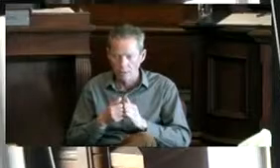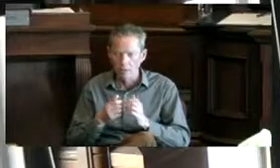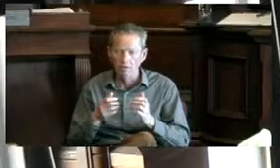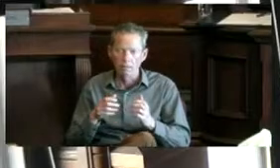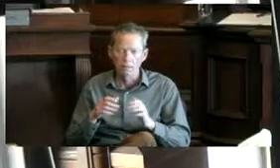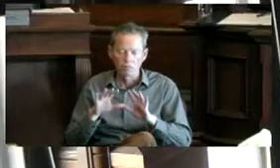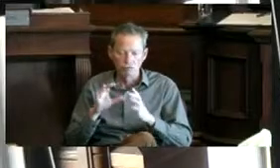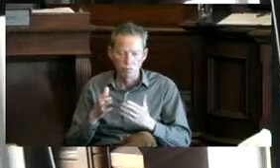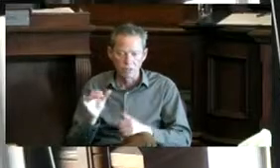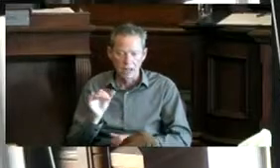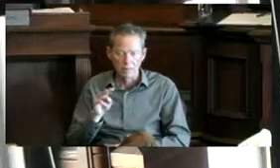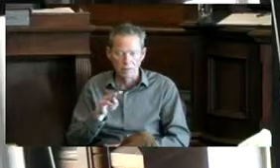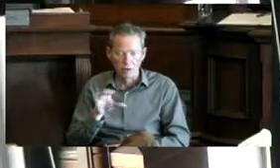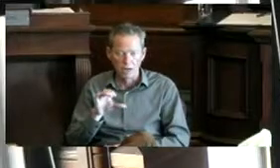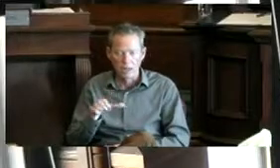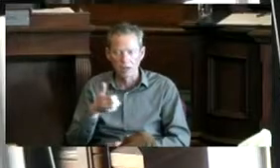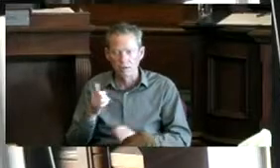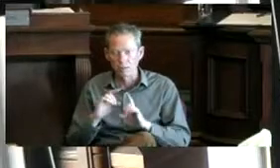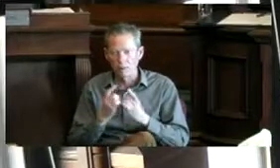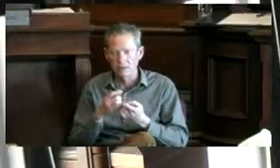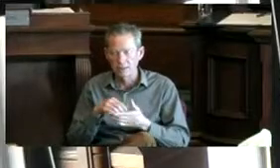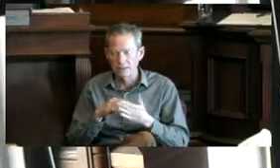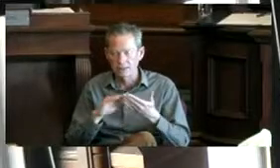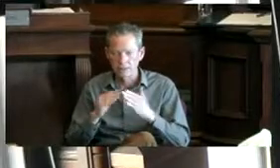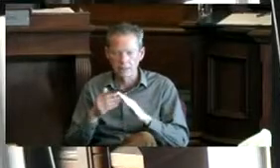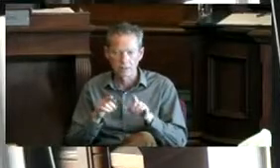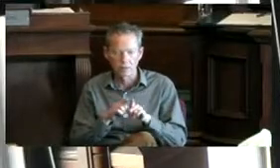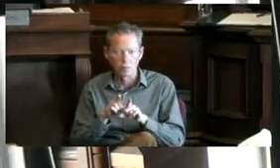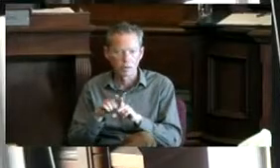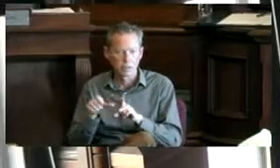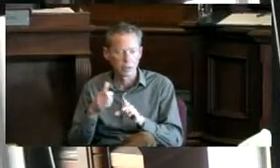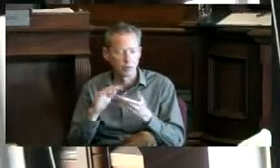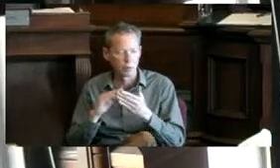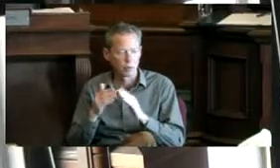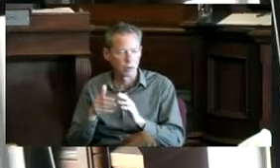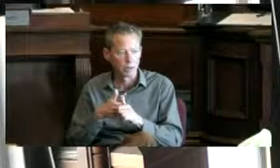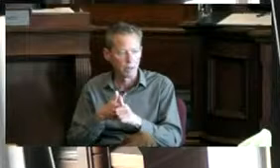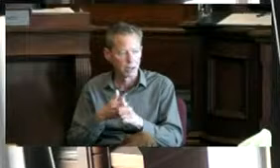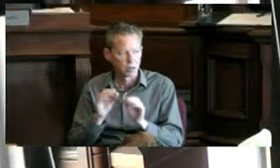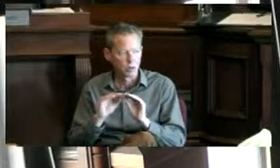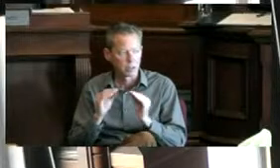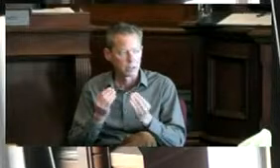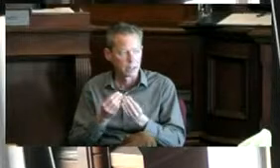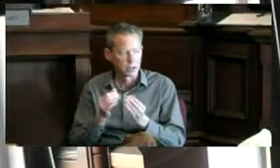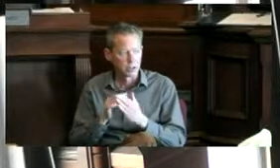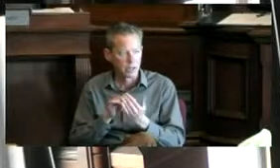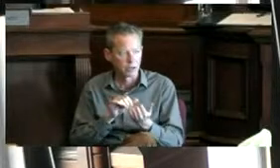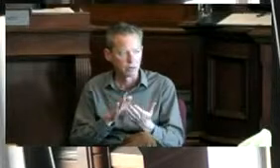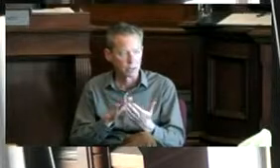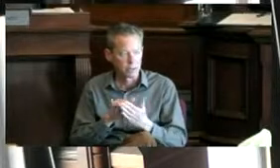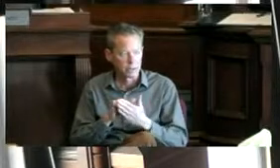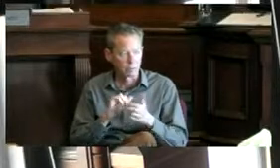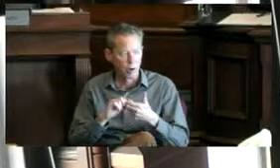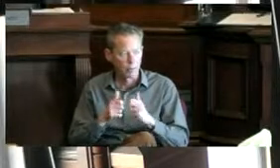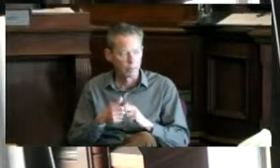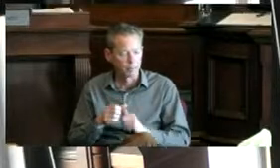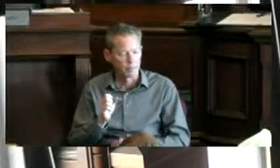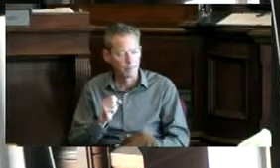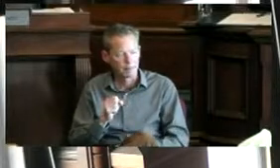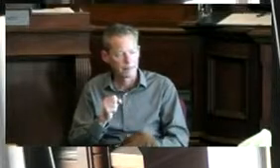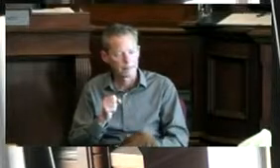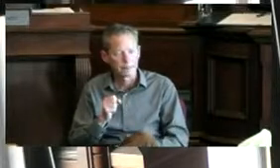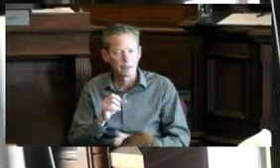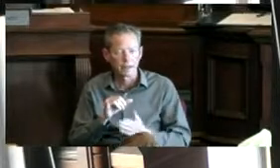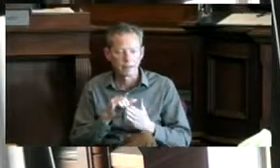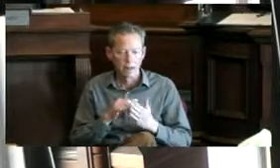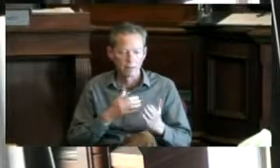County, like other departments in the city, as well as other community-based organizations to address this chronic issue. Yeah, Mayor, and I think that's